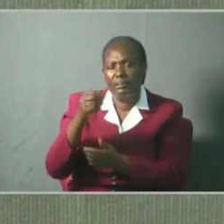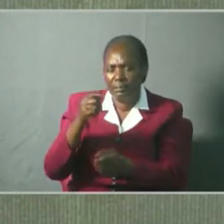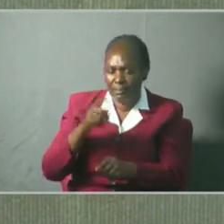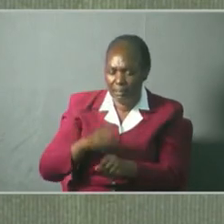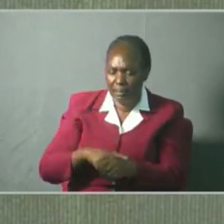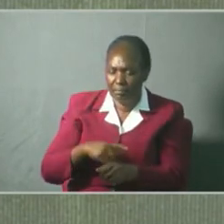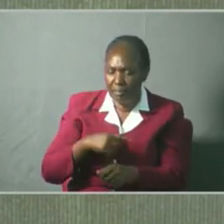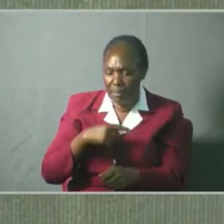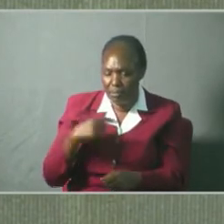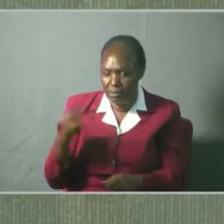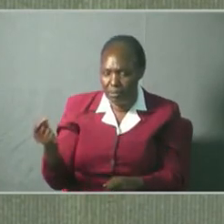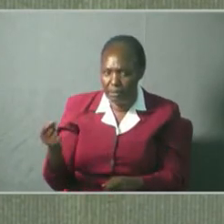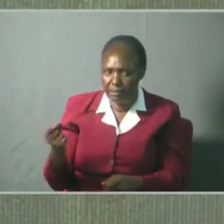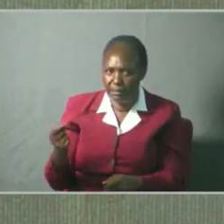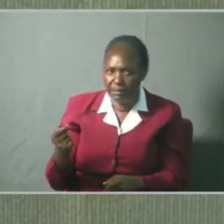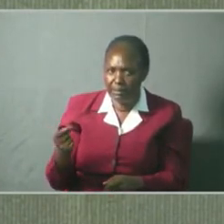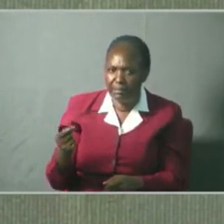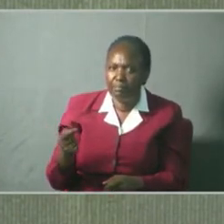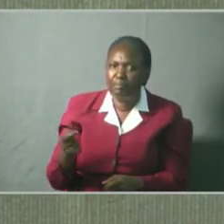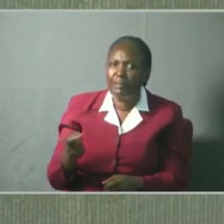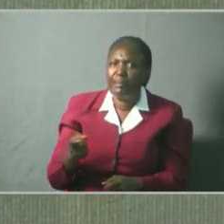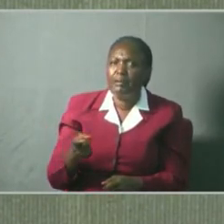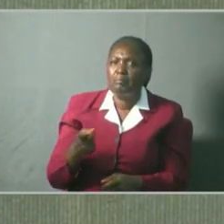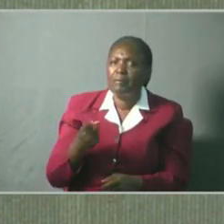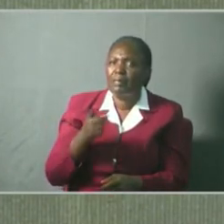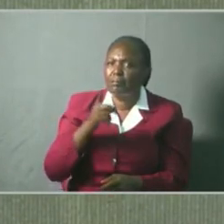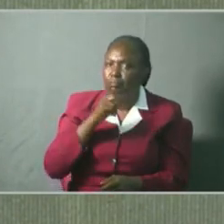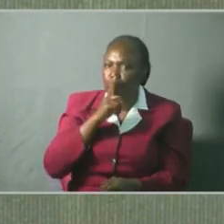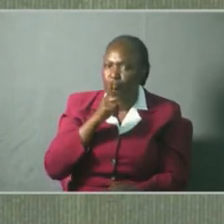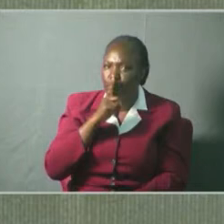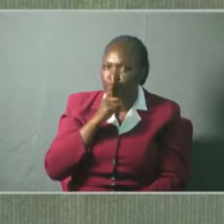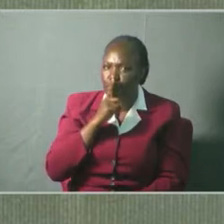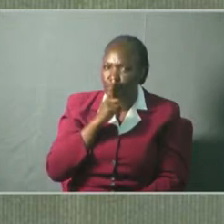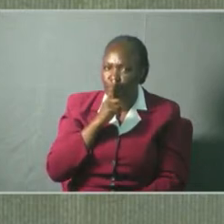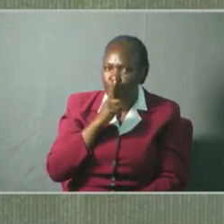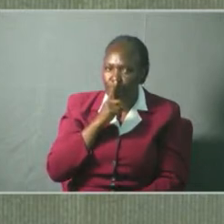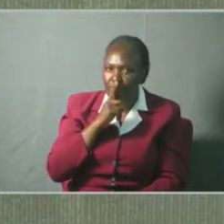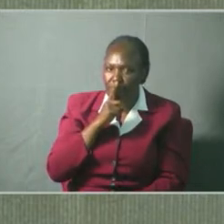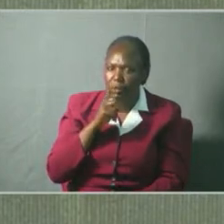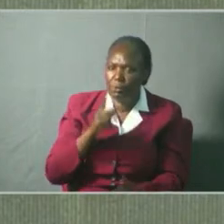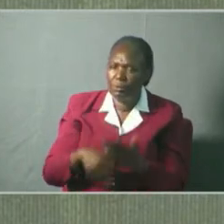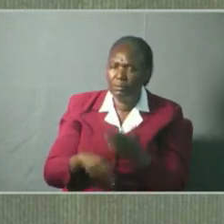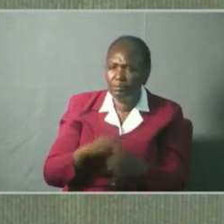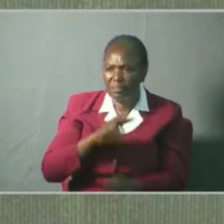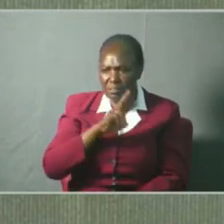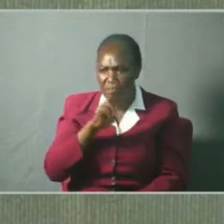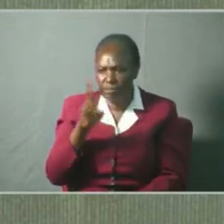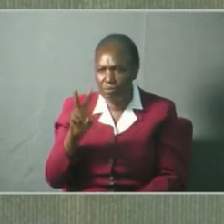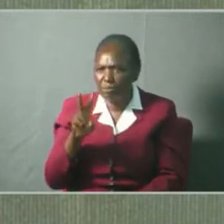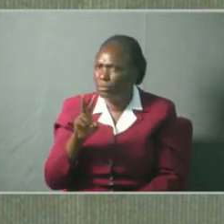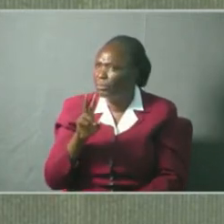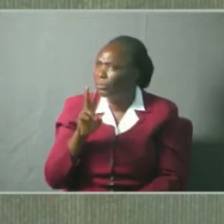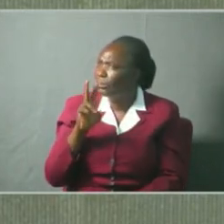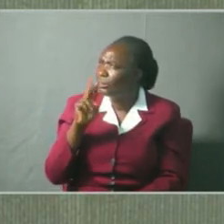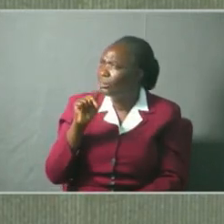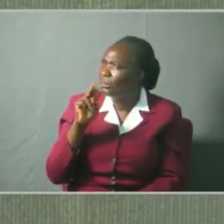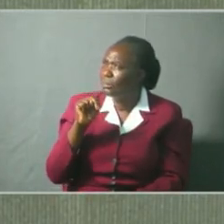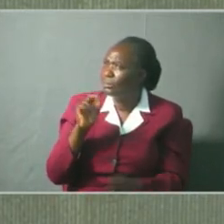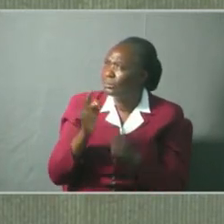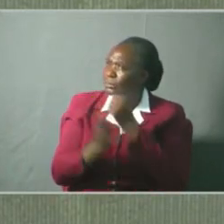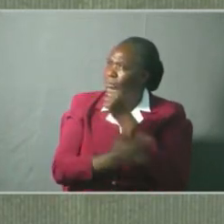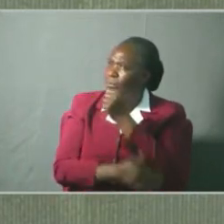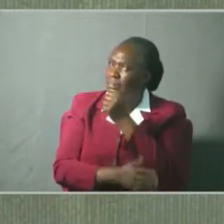the room, my mouth was shut, because what I saw was not a very good sight. And